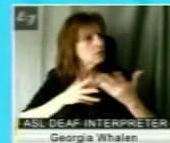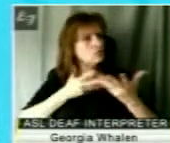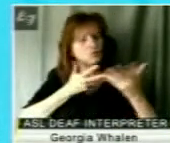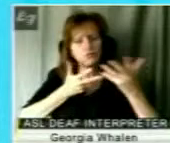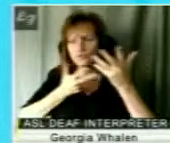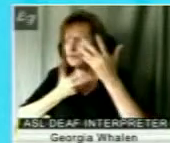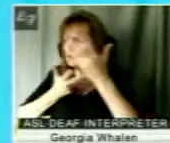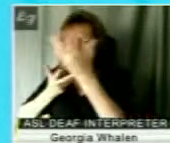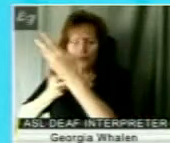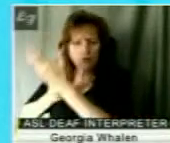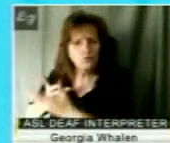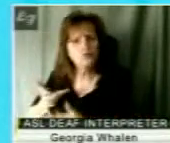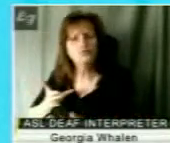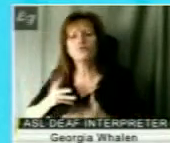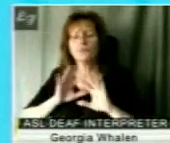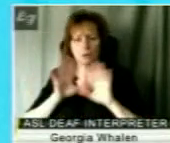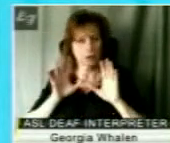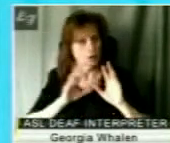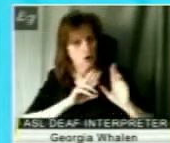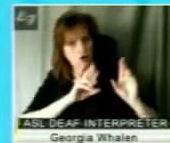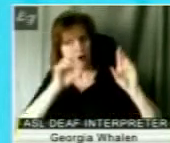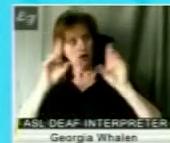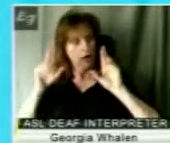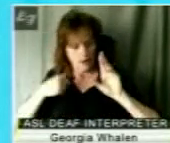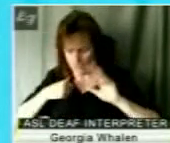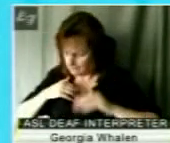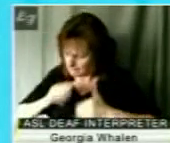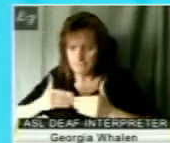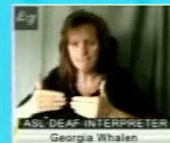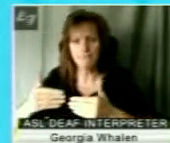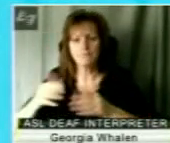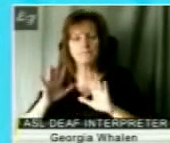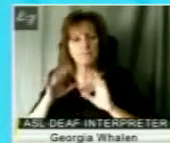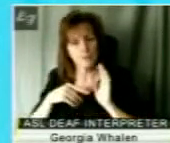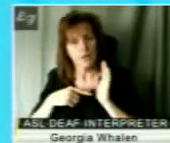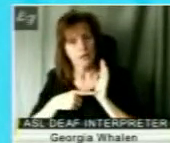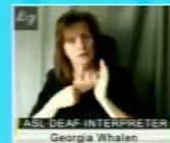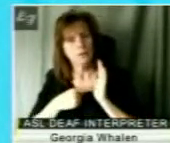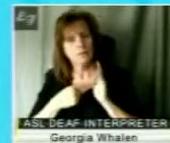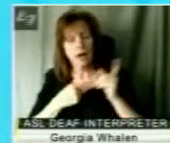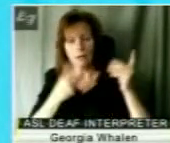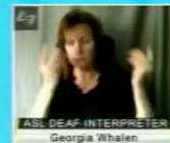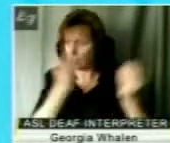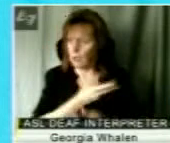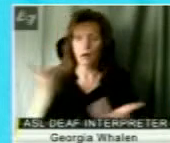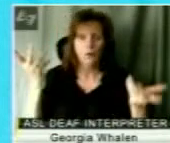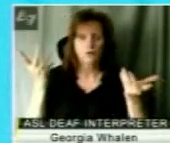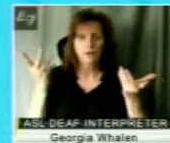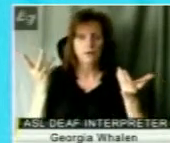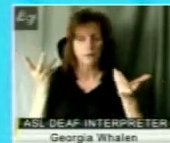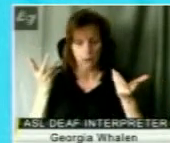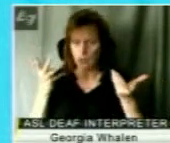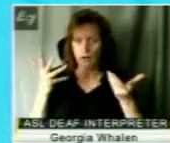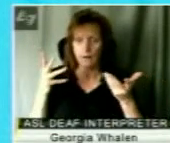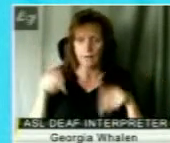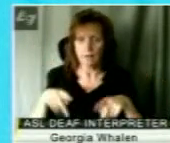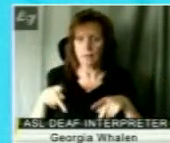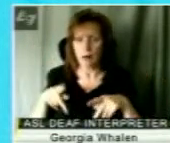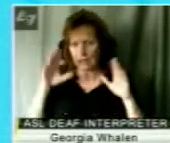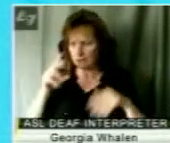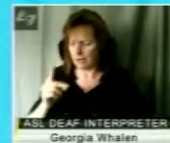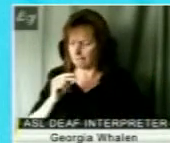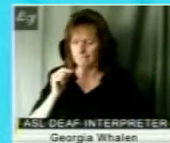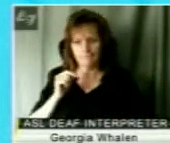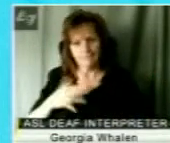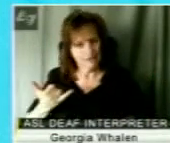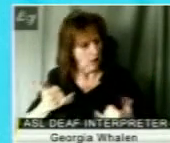to move rather swiftly. Some of the challenges are that when announcements are made, the expectations of the public are that almost immediately those services